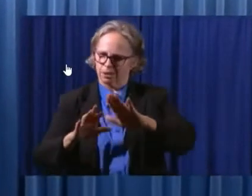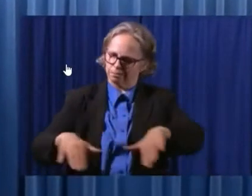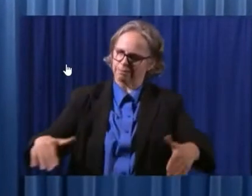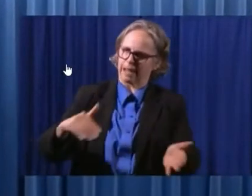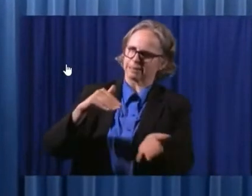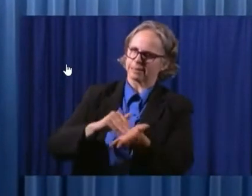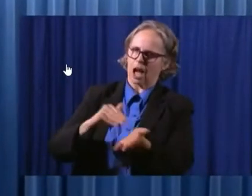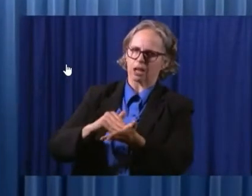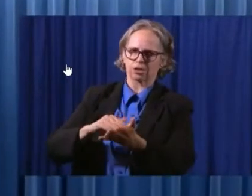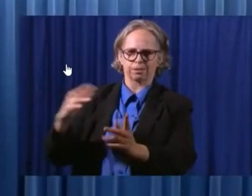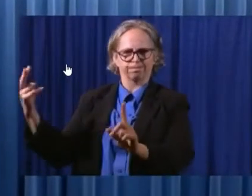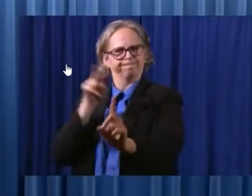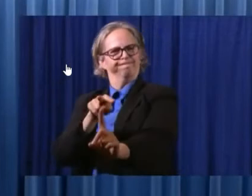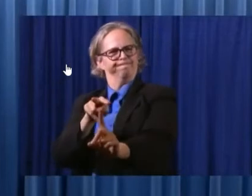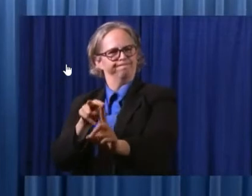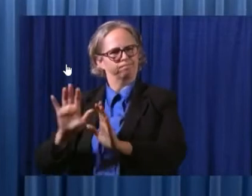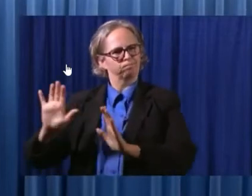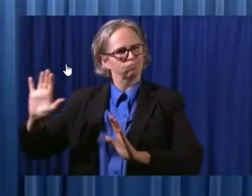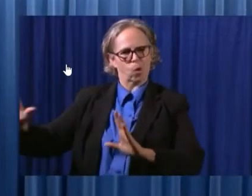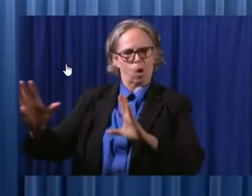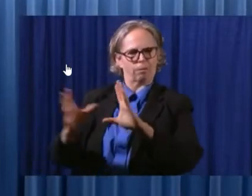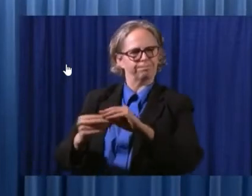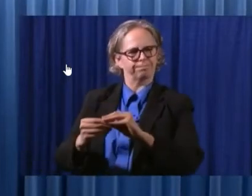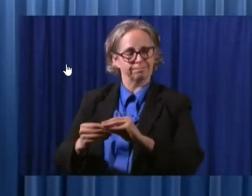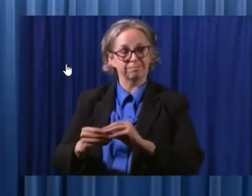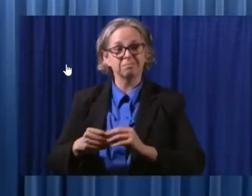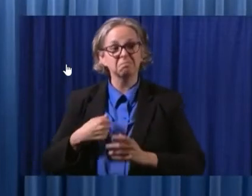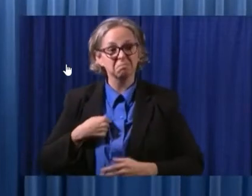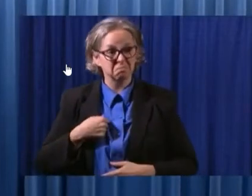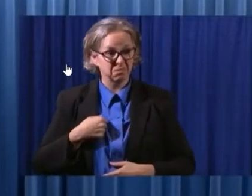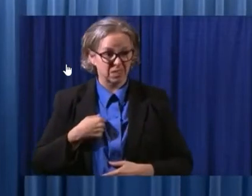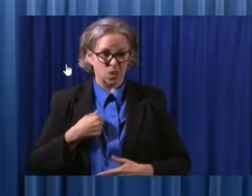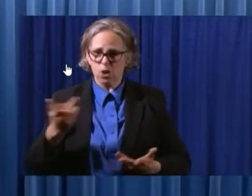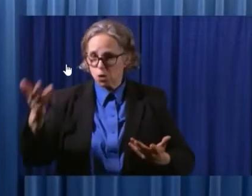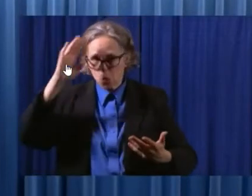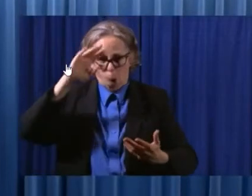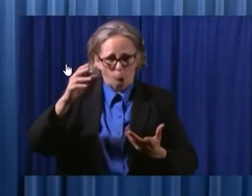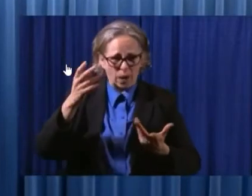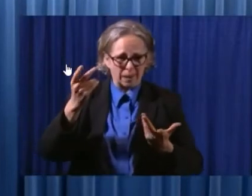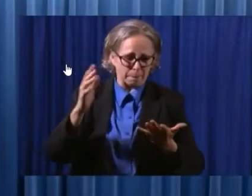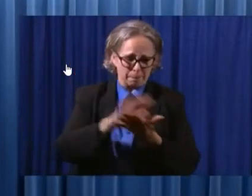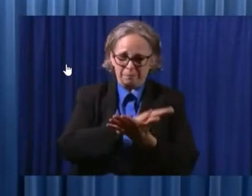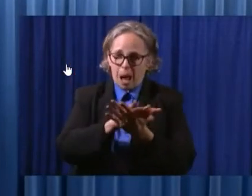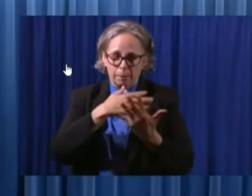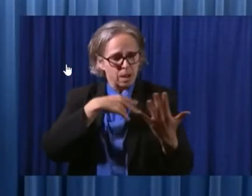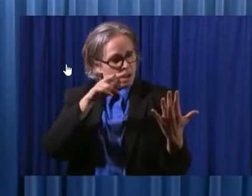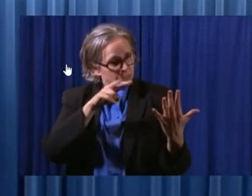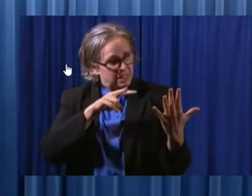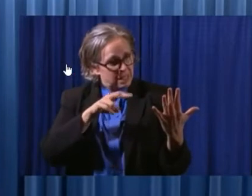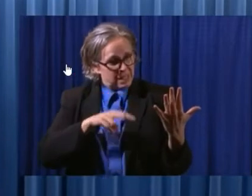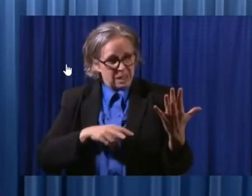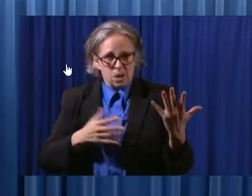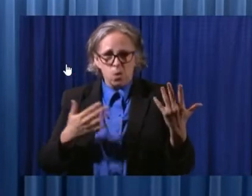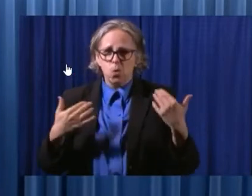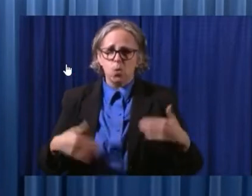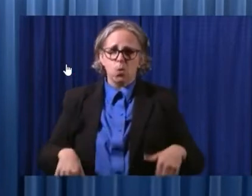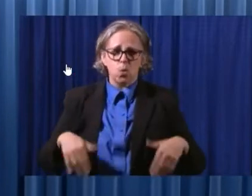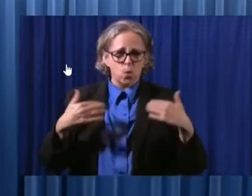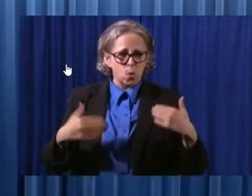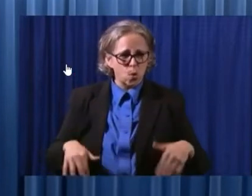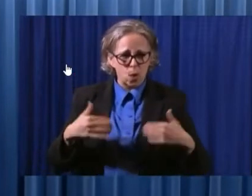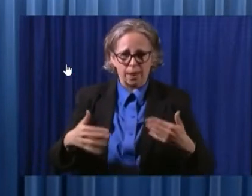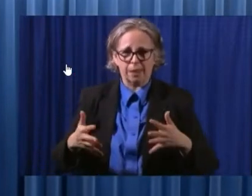our when you see our booklet that we put out, you know, the American Academy of Pediatrics is